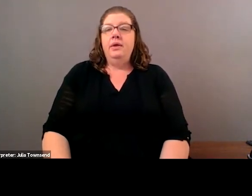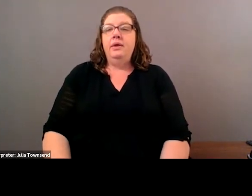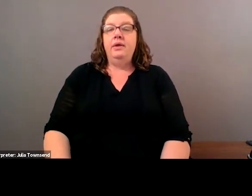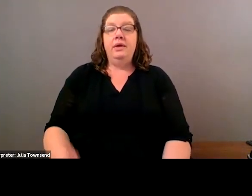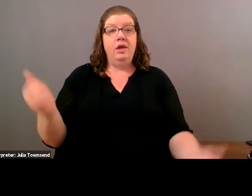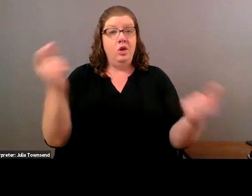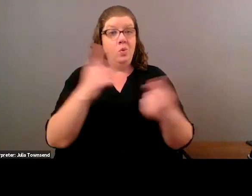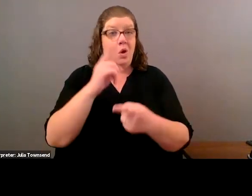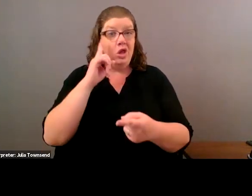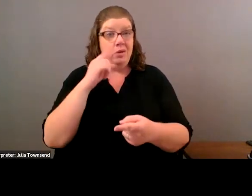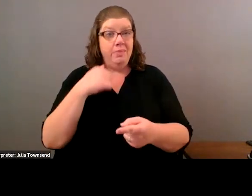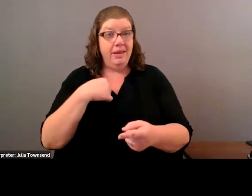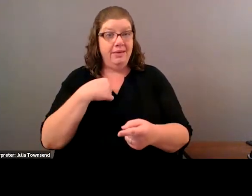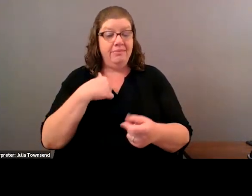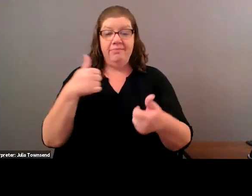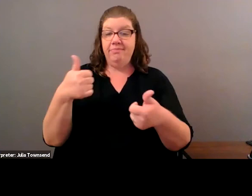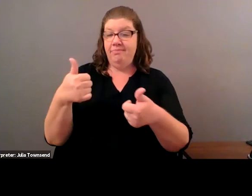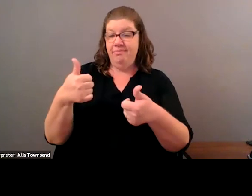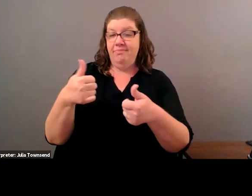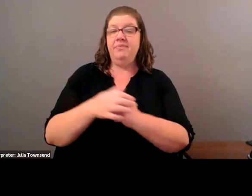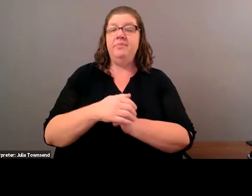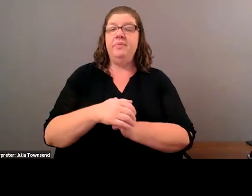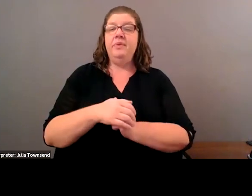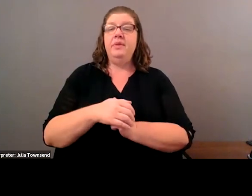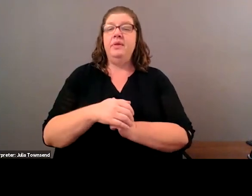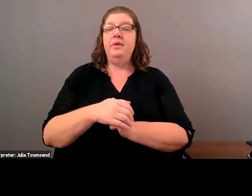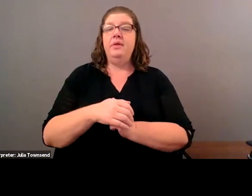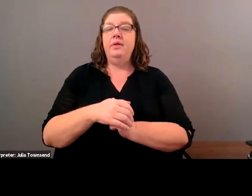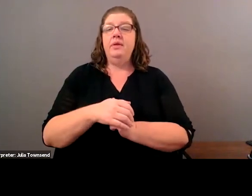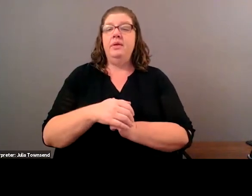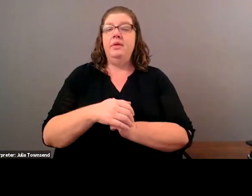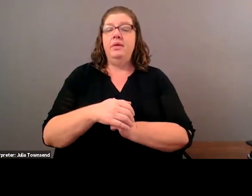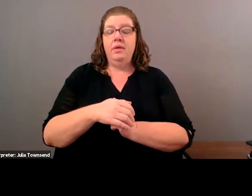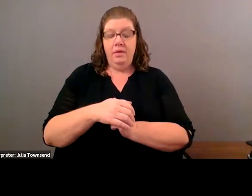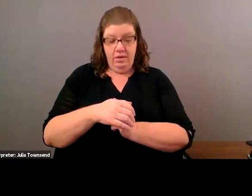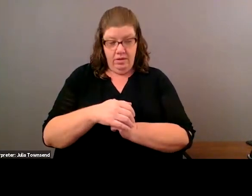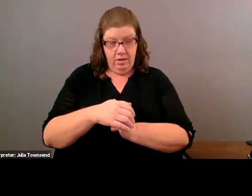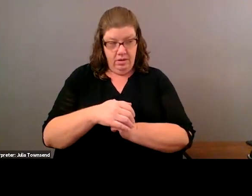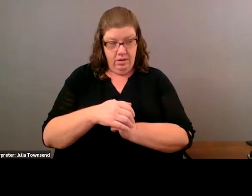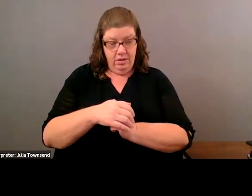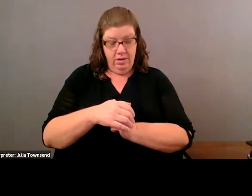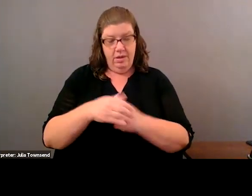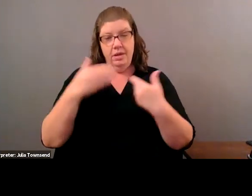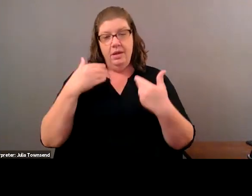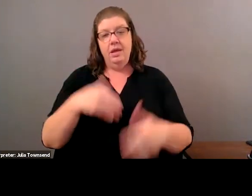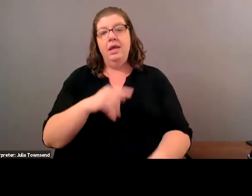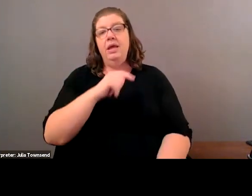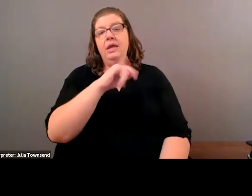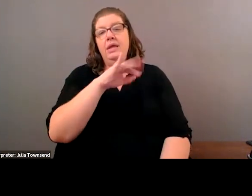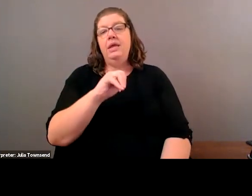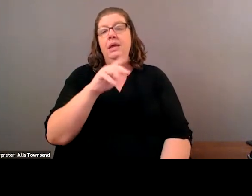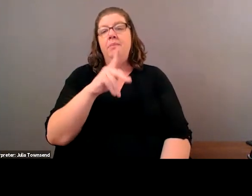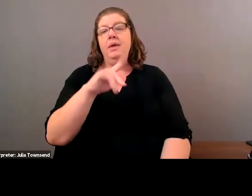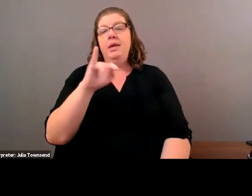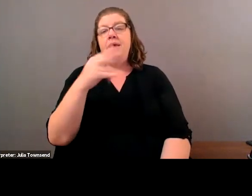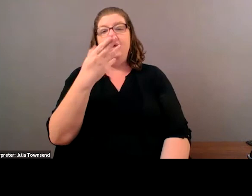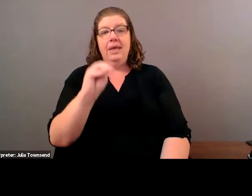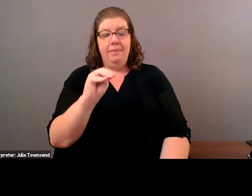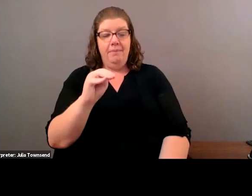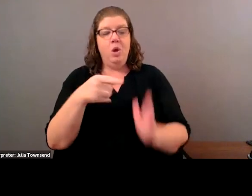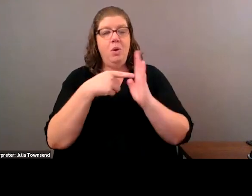me? Yes. Yes. Great. So yeah, my name is Tim Kim, representing